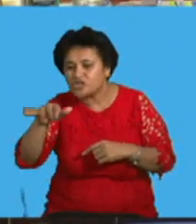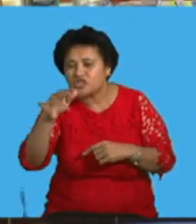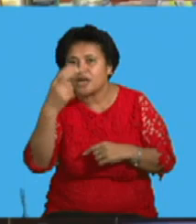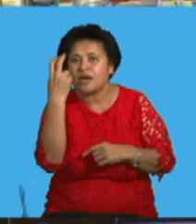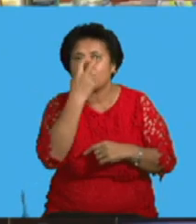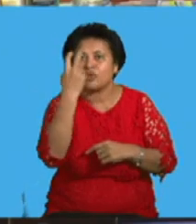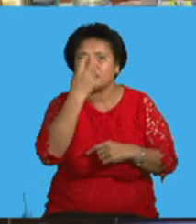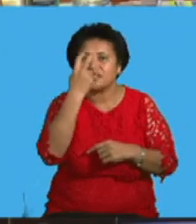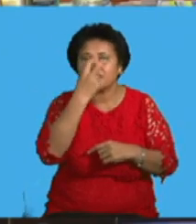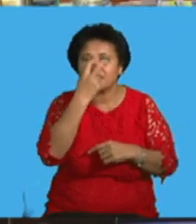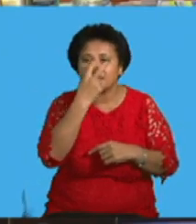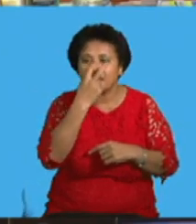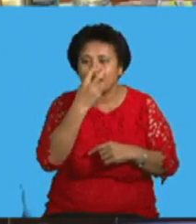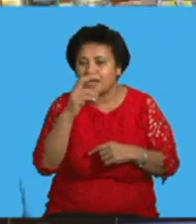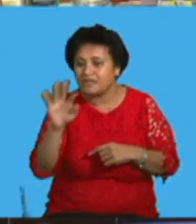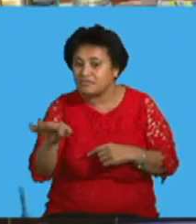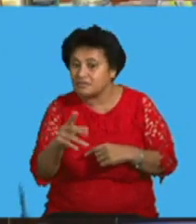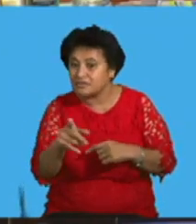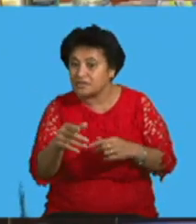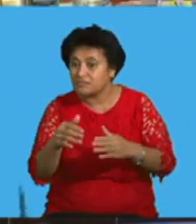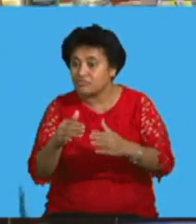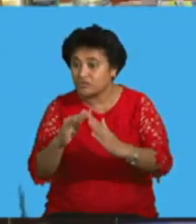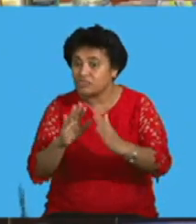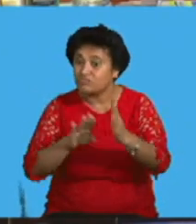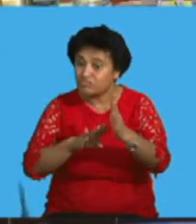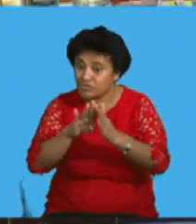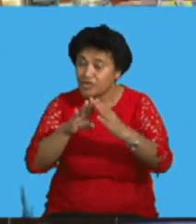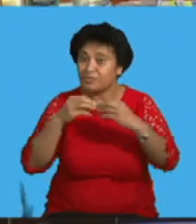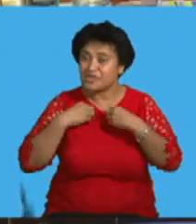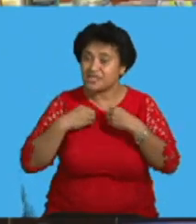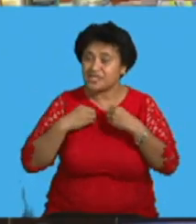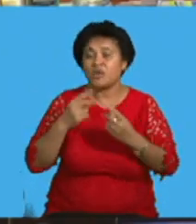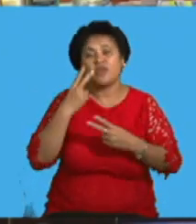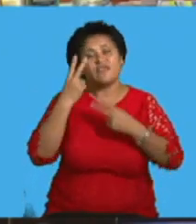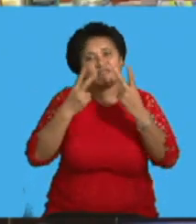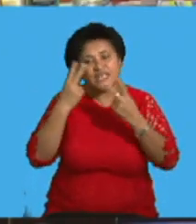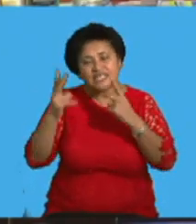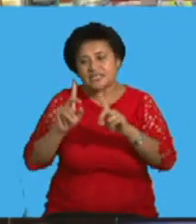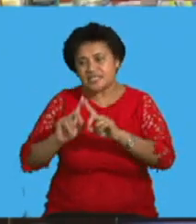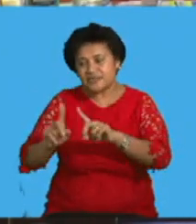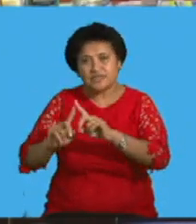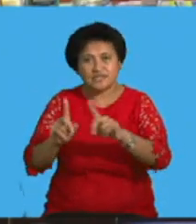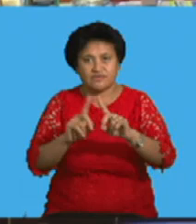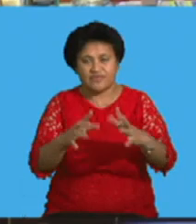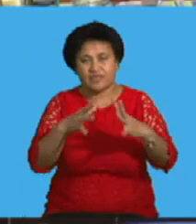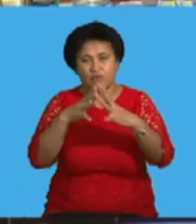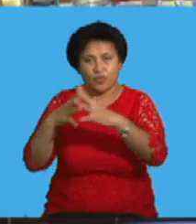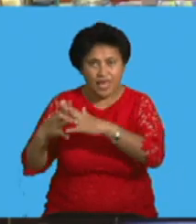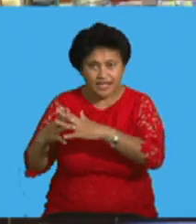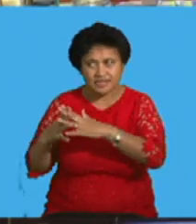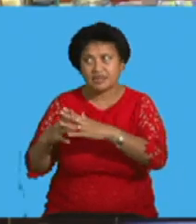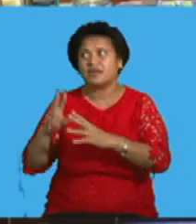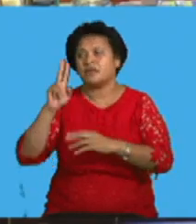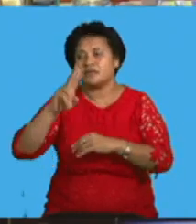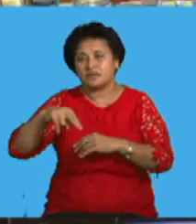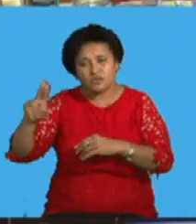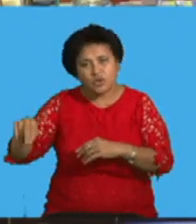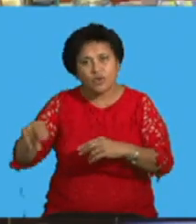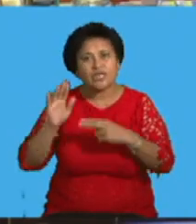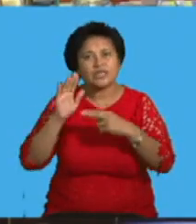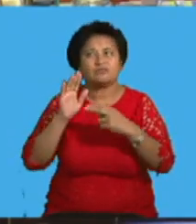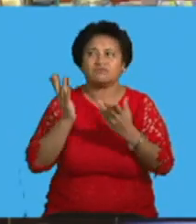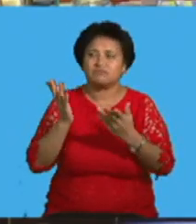considered, and the team visited Reki, Nandi, Lotoka, Nosori, Nasinu,